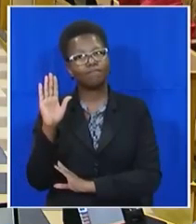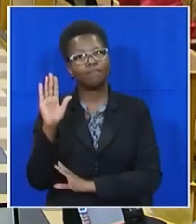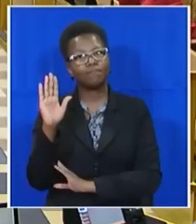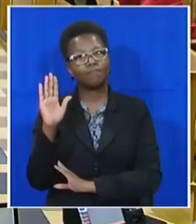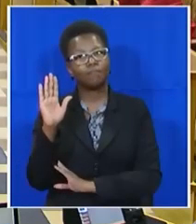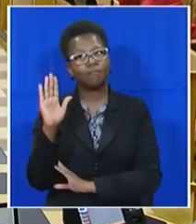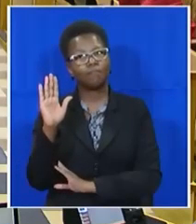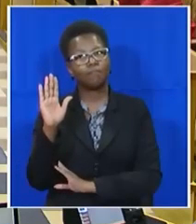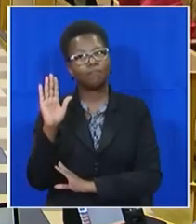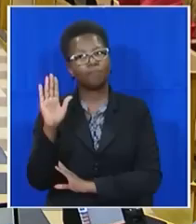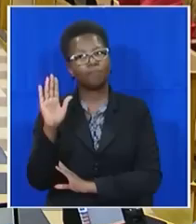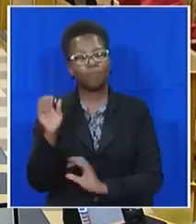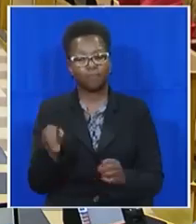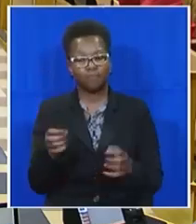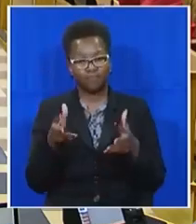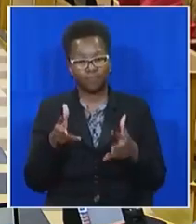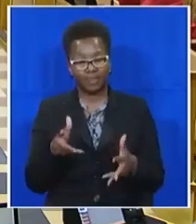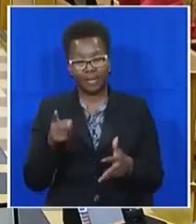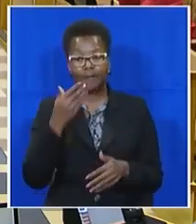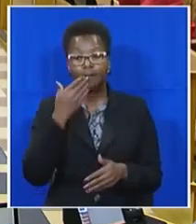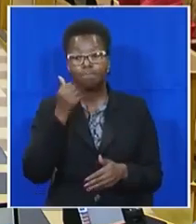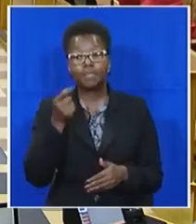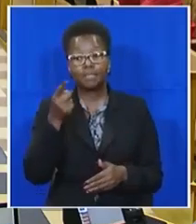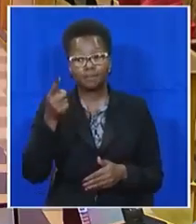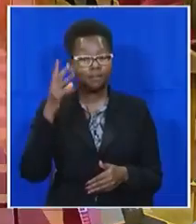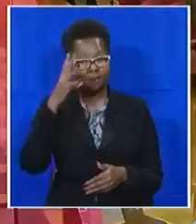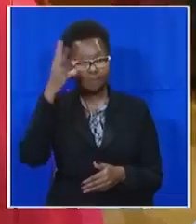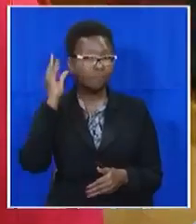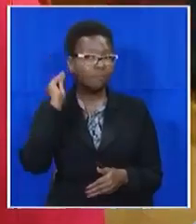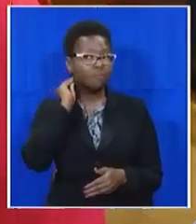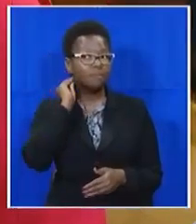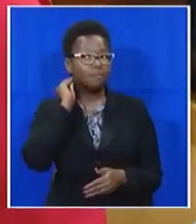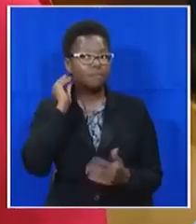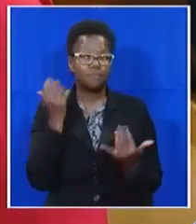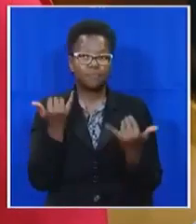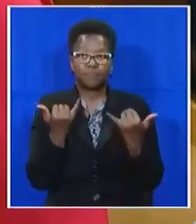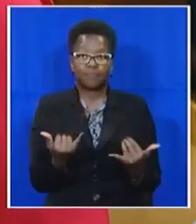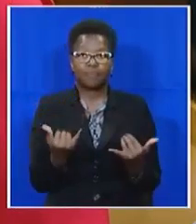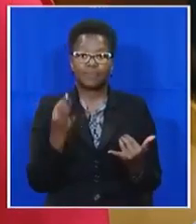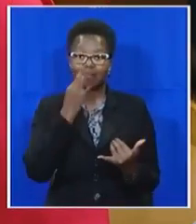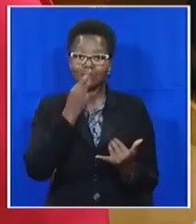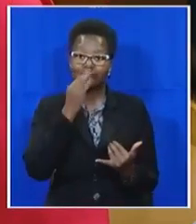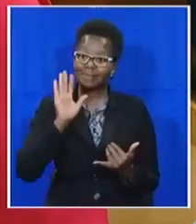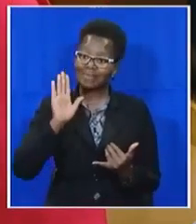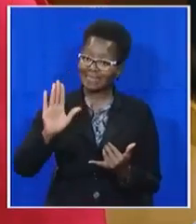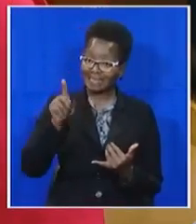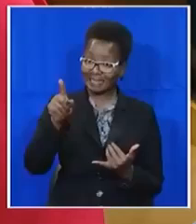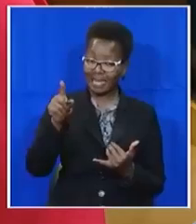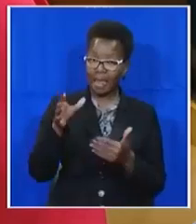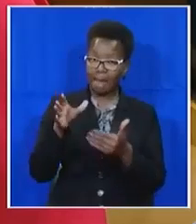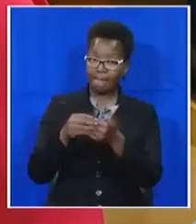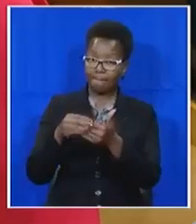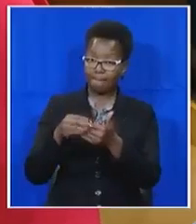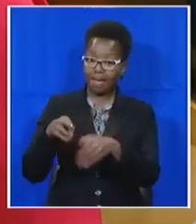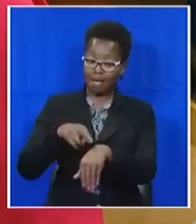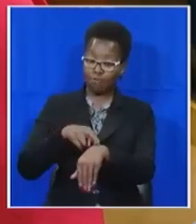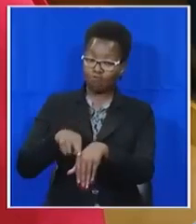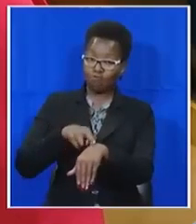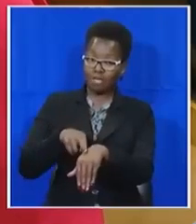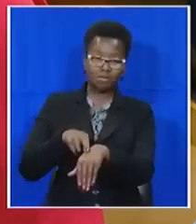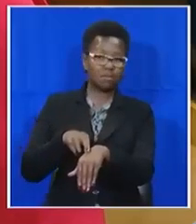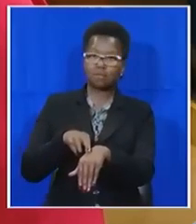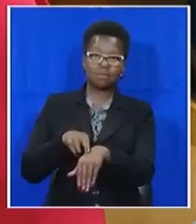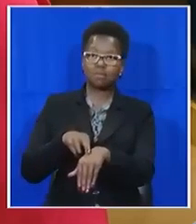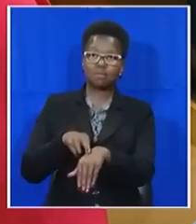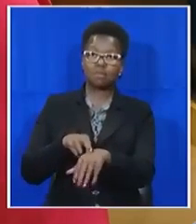Actually, for the record, Chair, I did not say Honorable Kola is a racist, but she